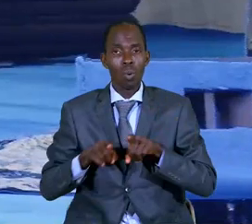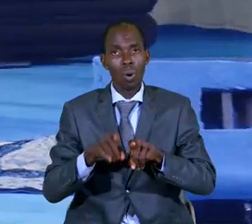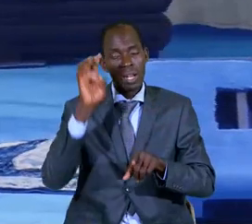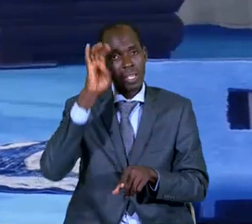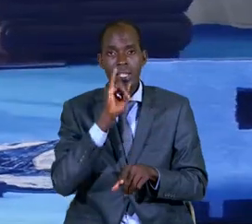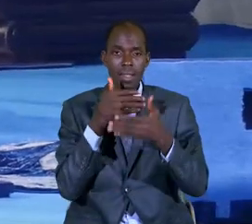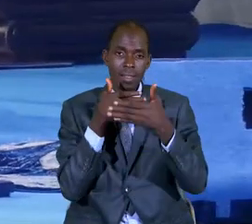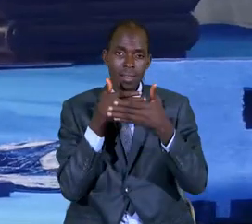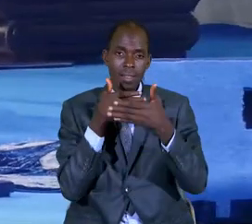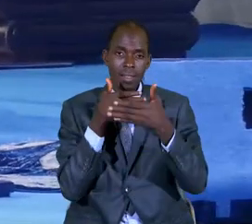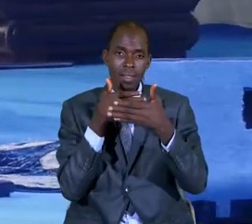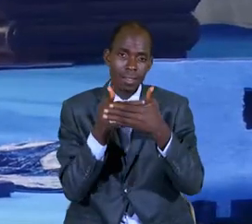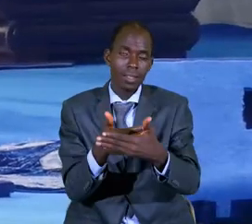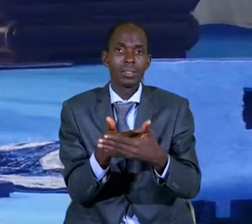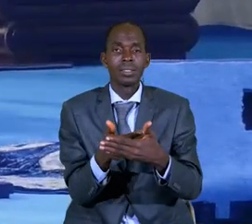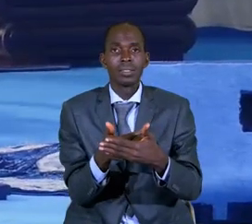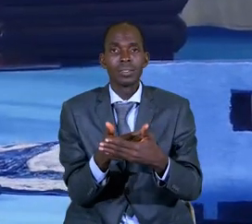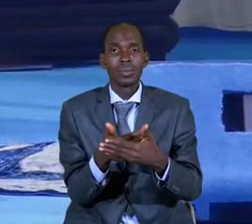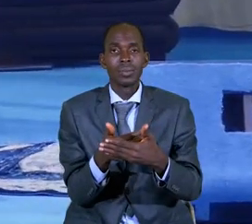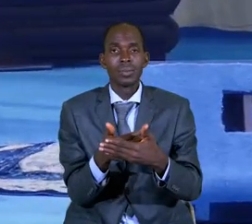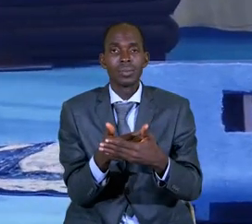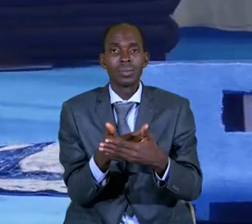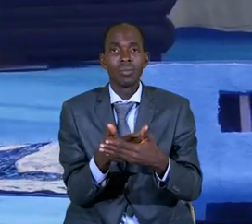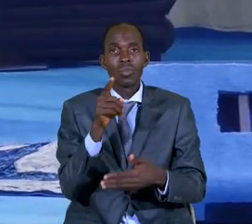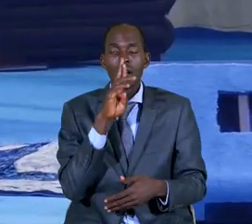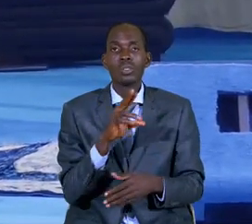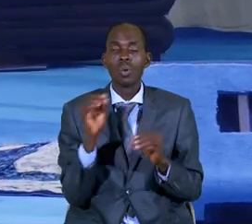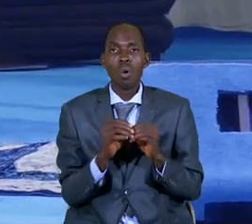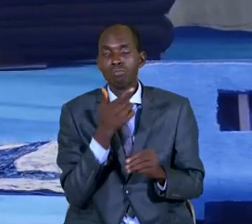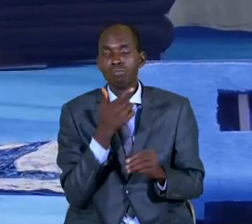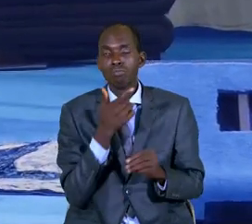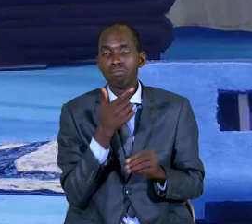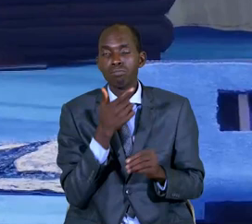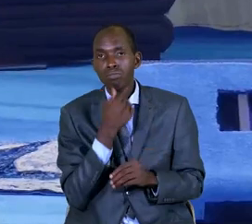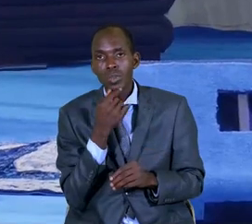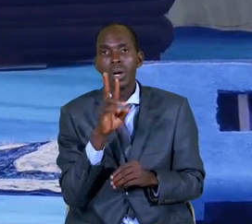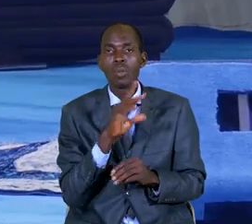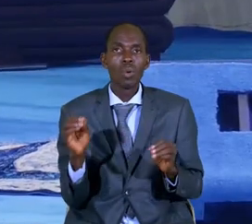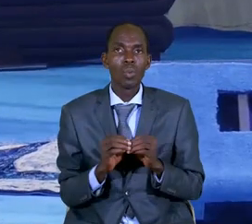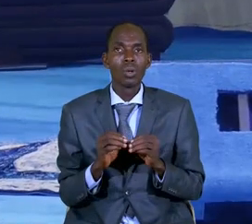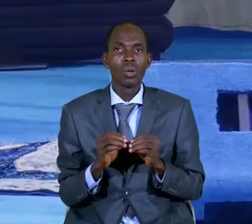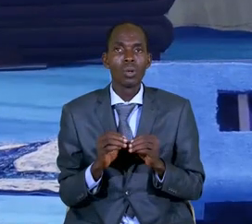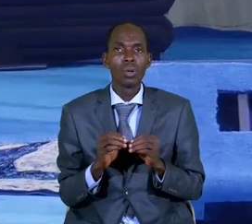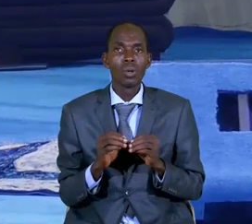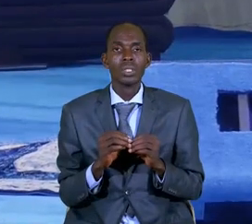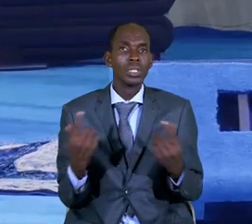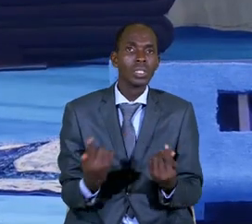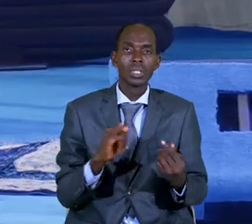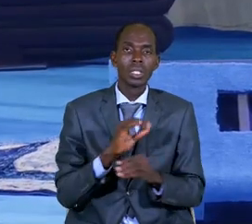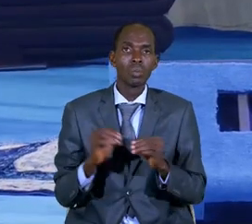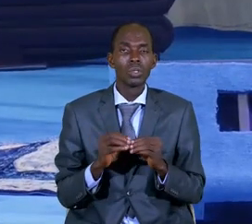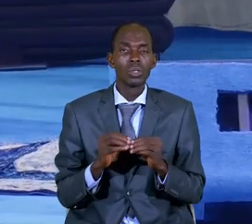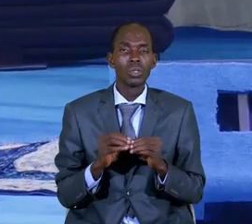You're not pretending anymore. And you're not saying anymore, old religion, old